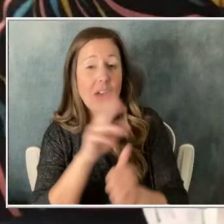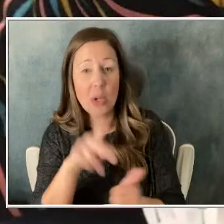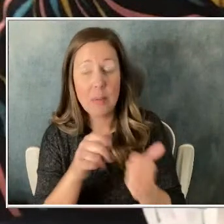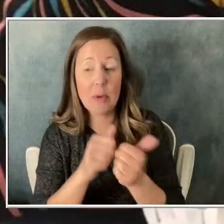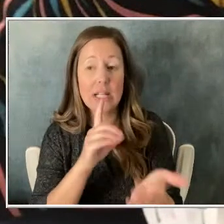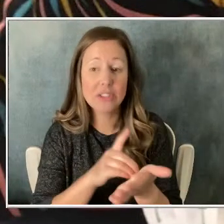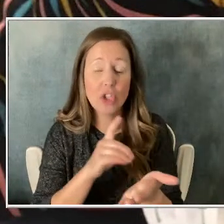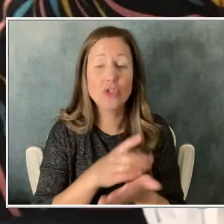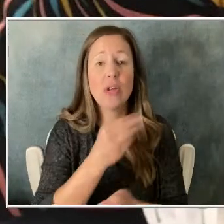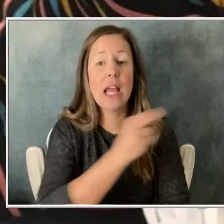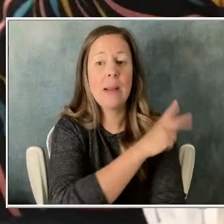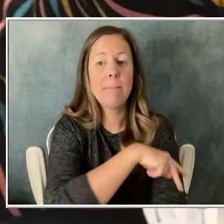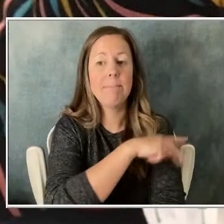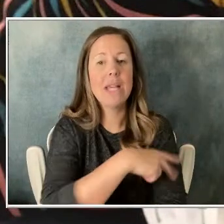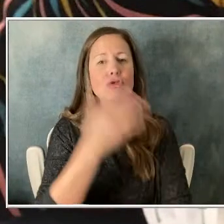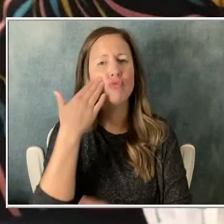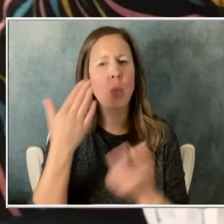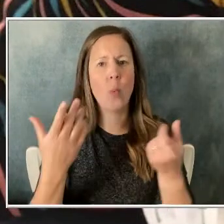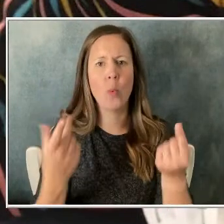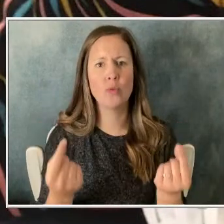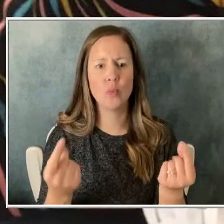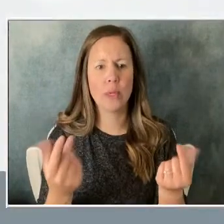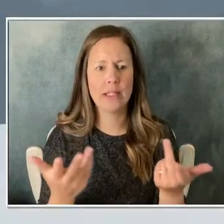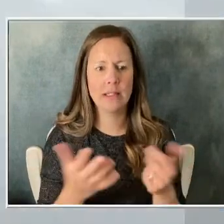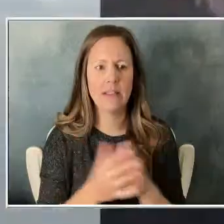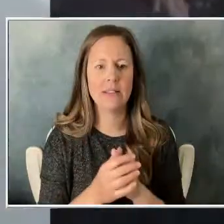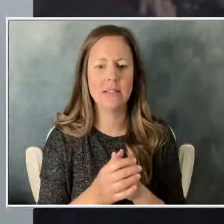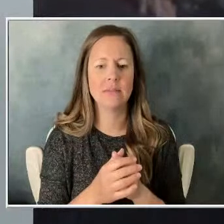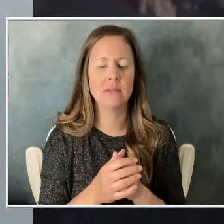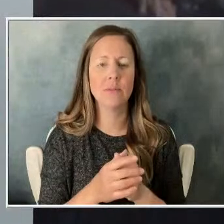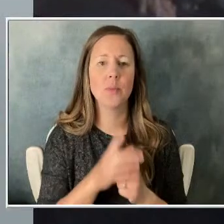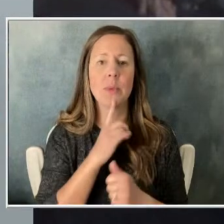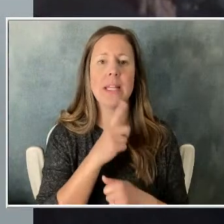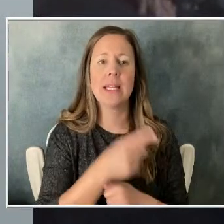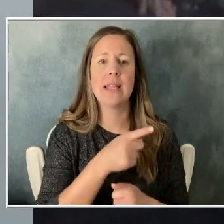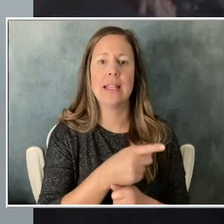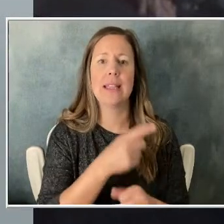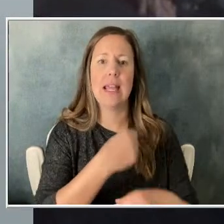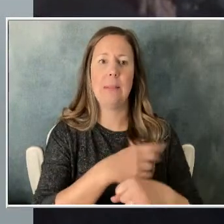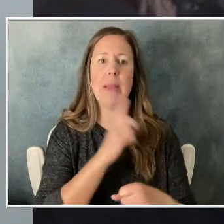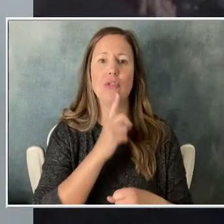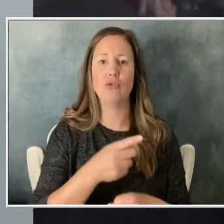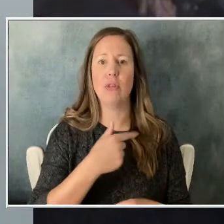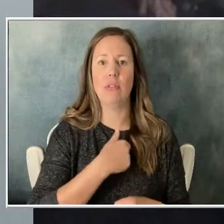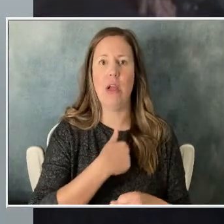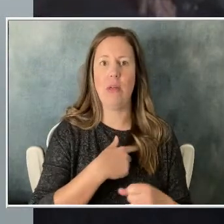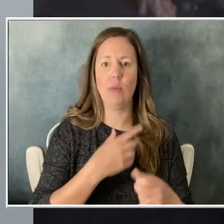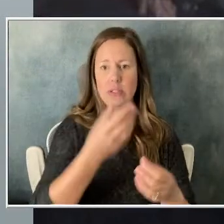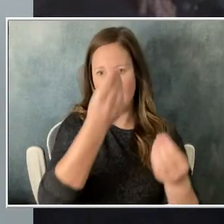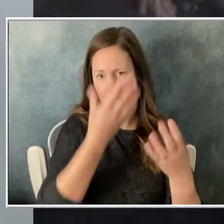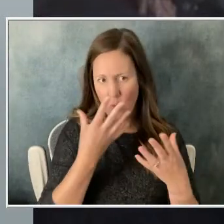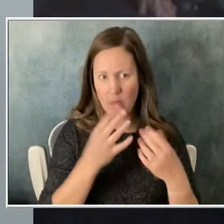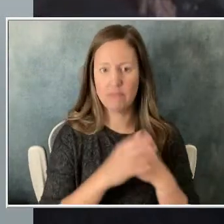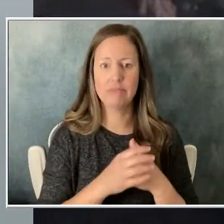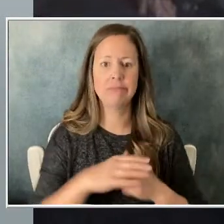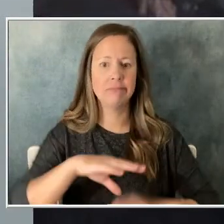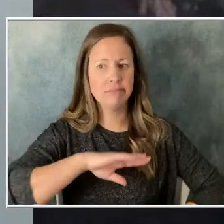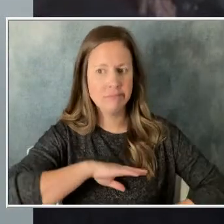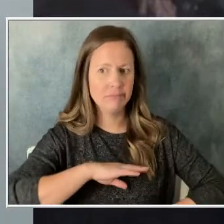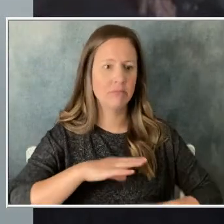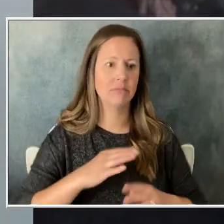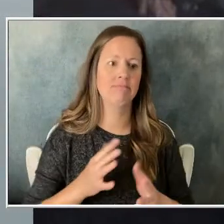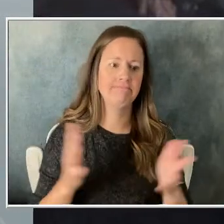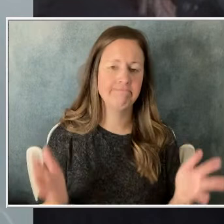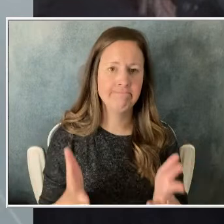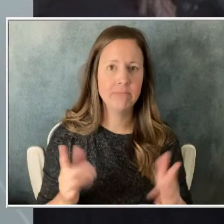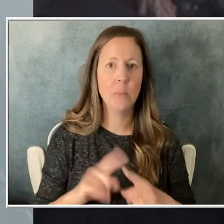they are doing. They kept me informed and reassuring, but at the same time, they gave me time